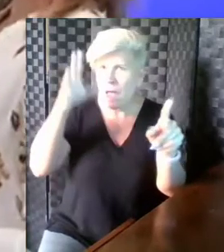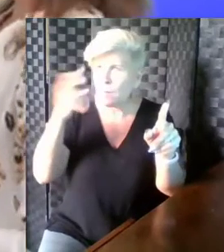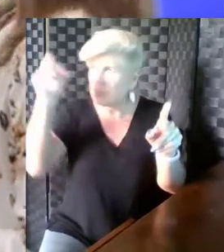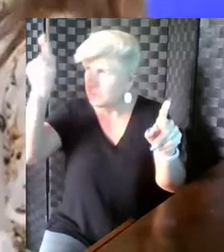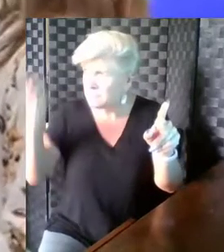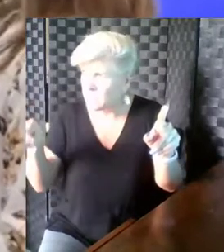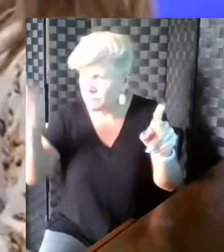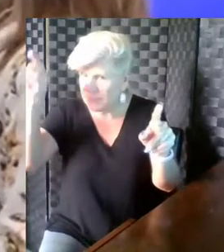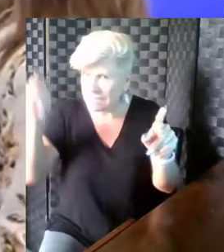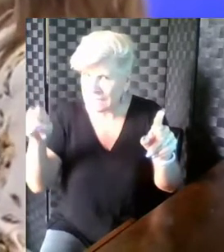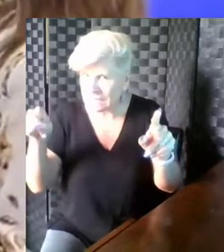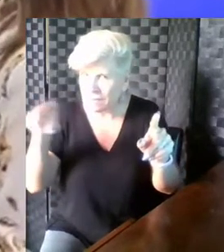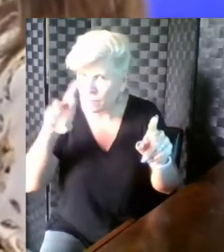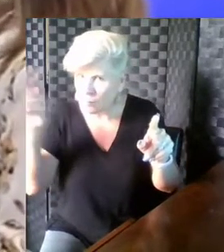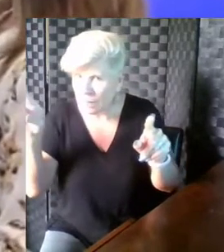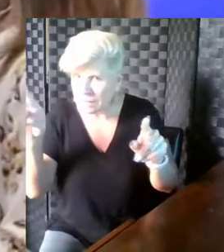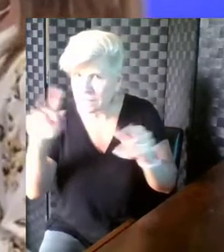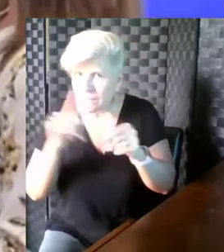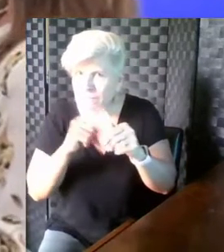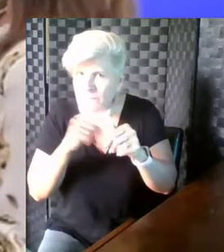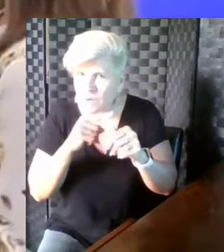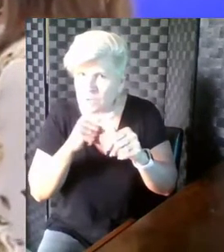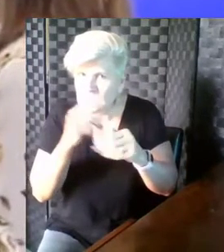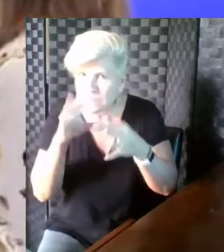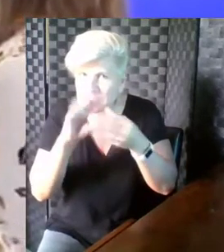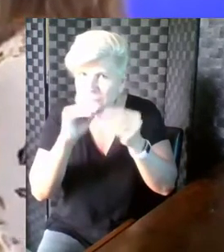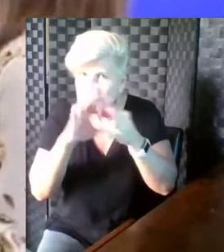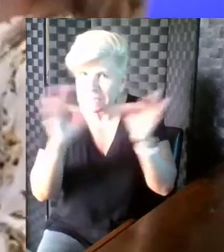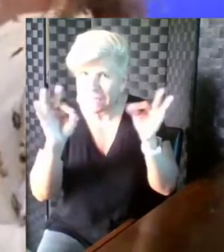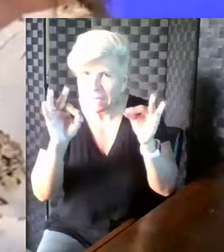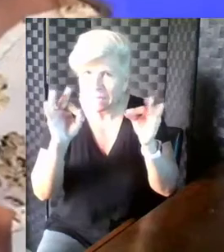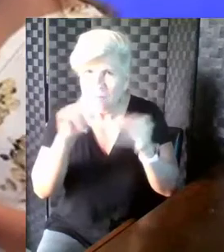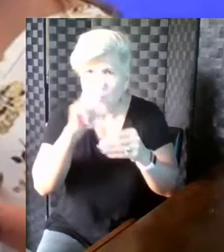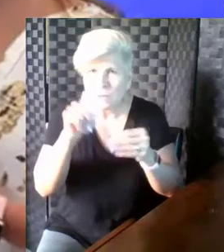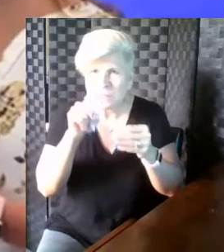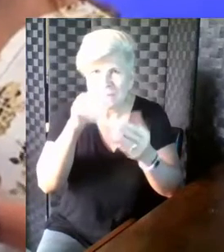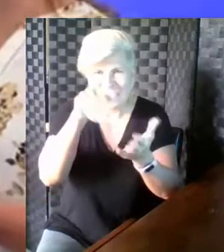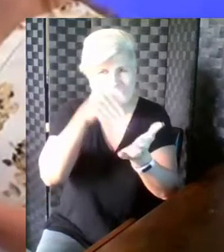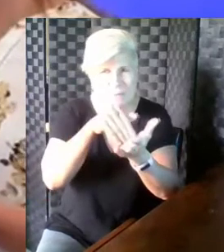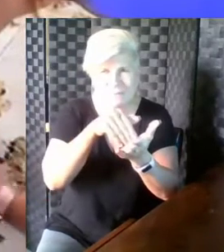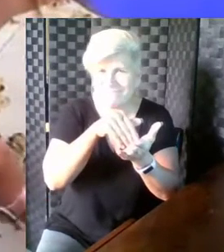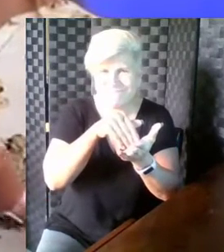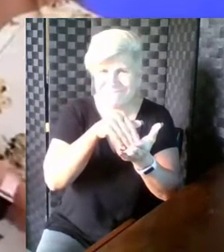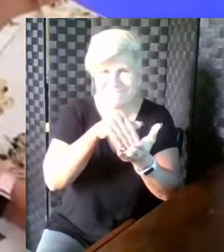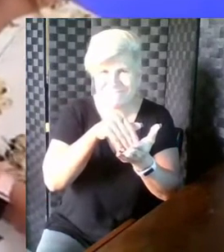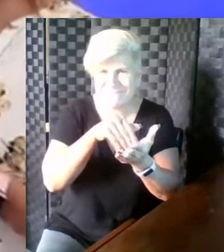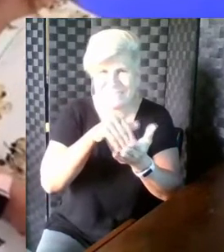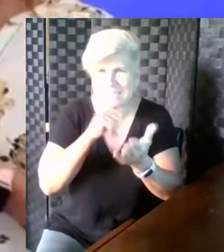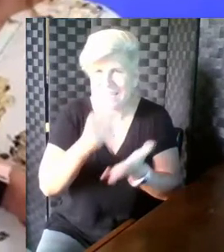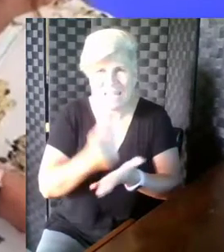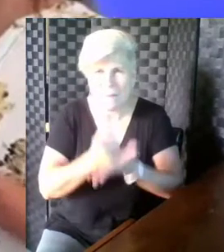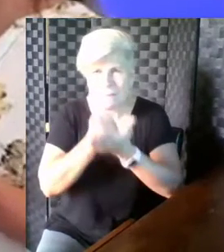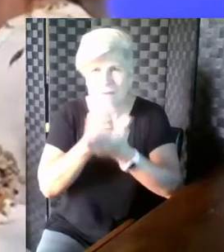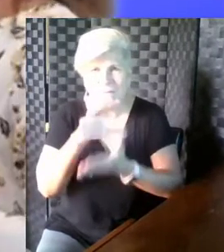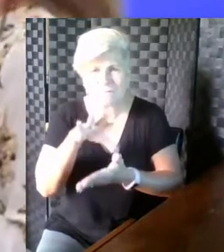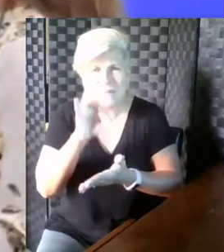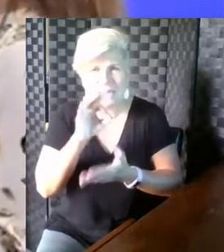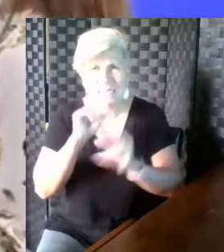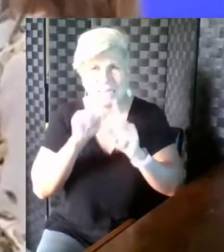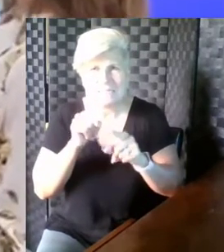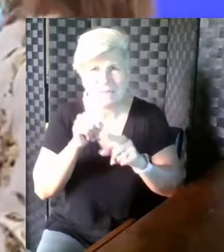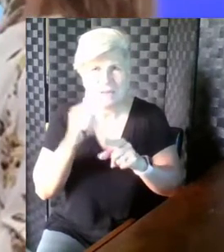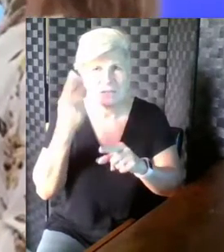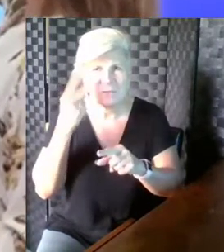over here. So when I look at this first equation, I notice that my question mark is still in the middle. That's not going to help me find that answer